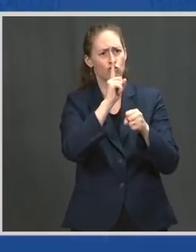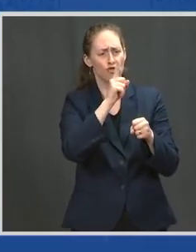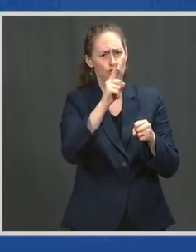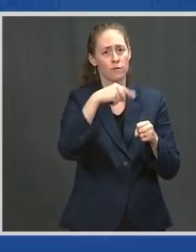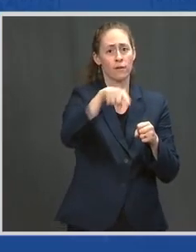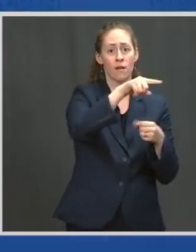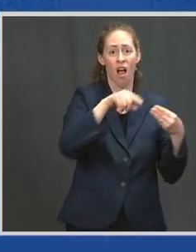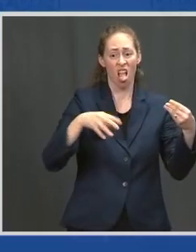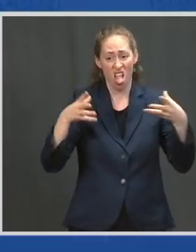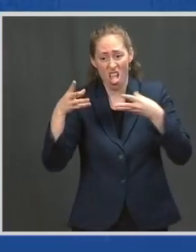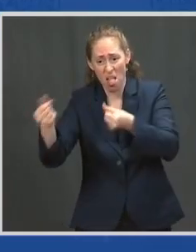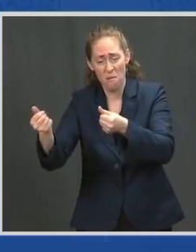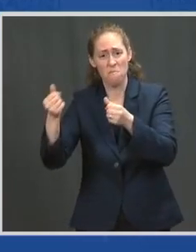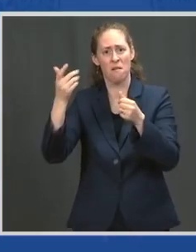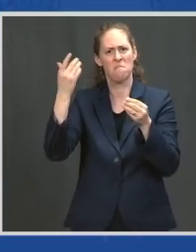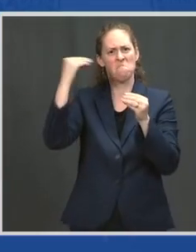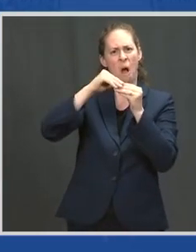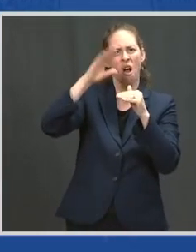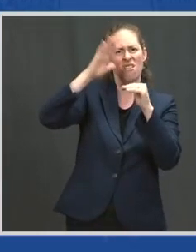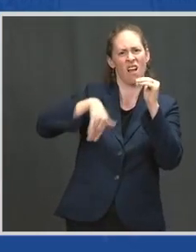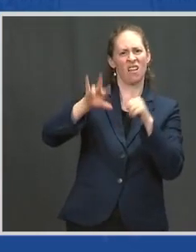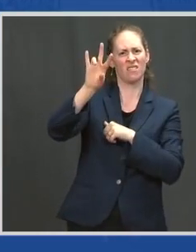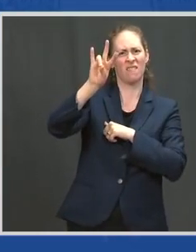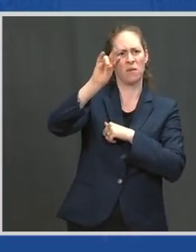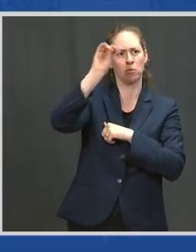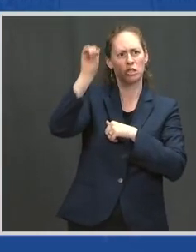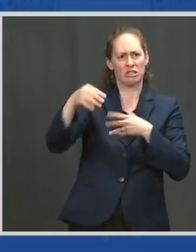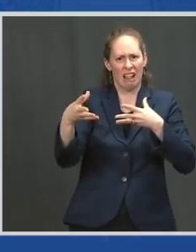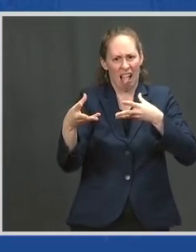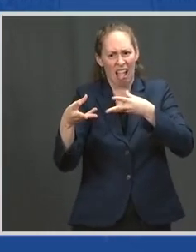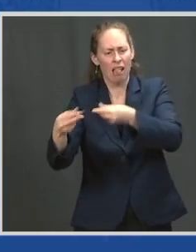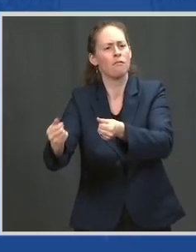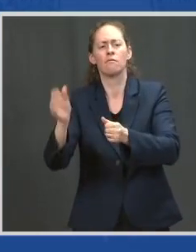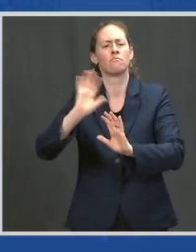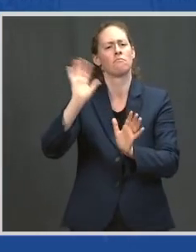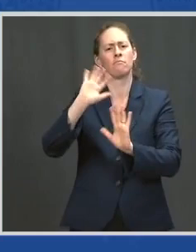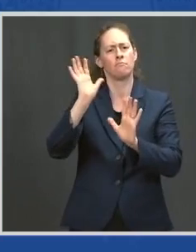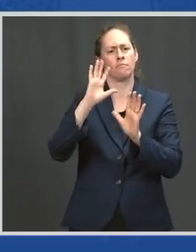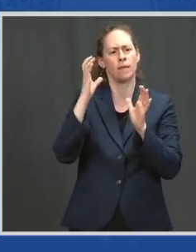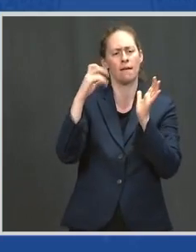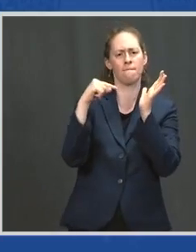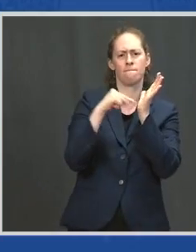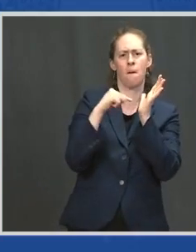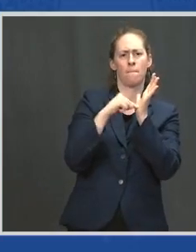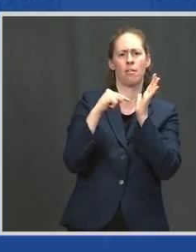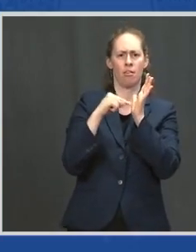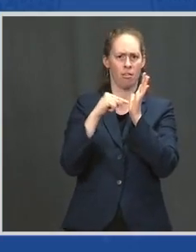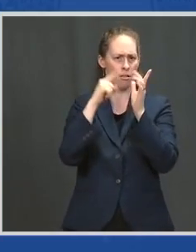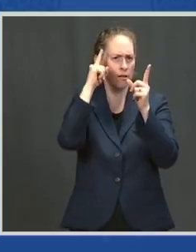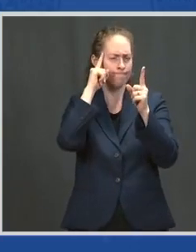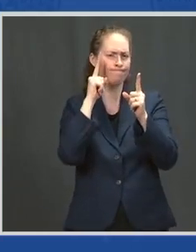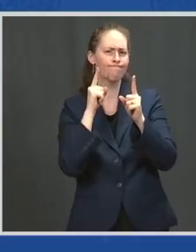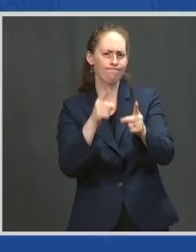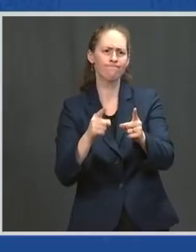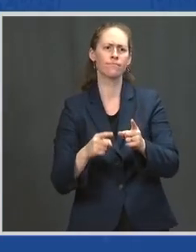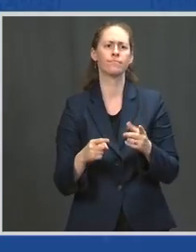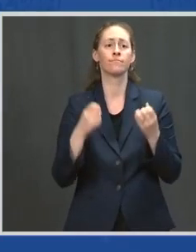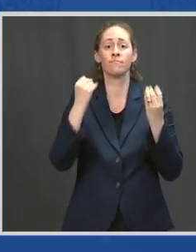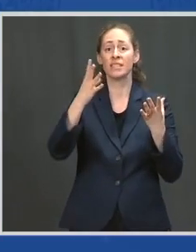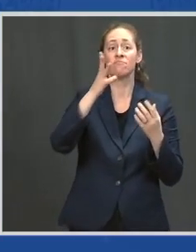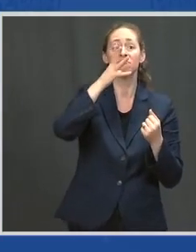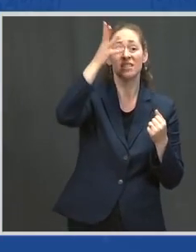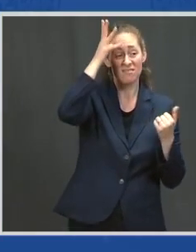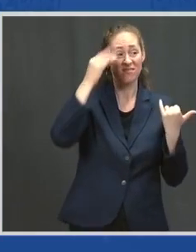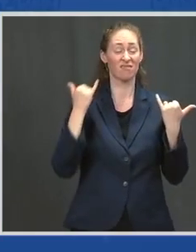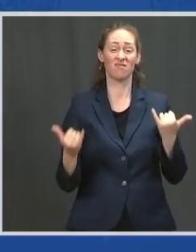for children up to the age of 5. And that makes a gigantic difference. There's millions of women out of work today, not because they're not qualified